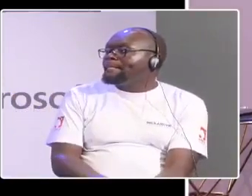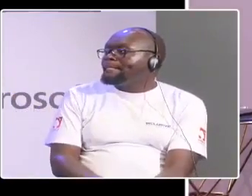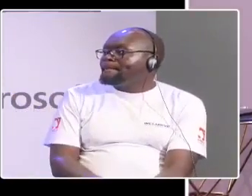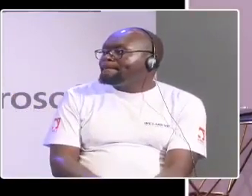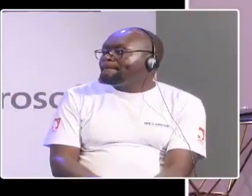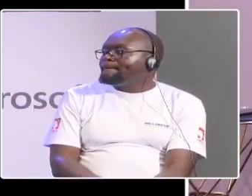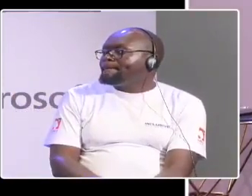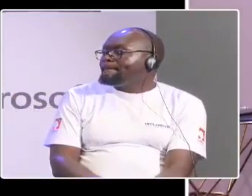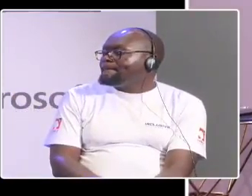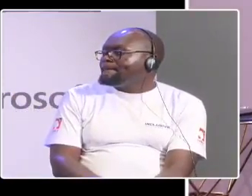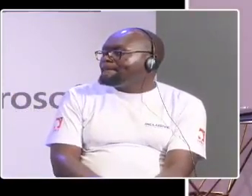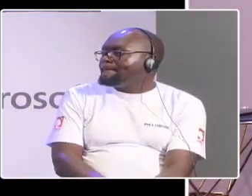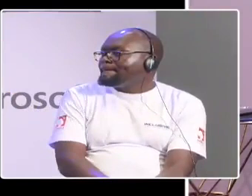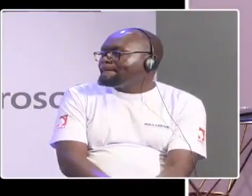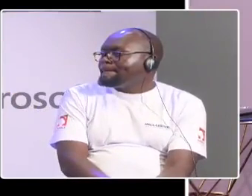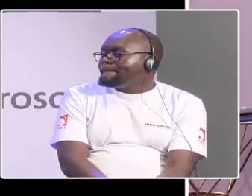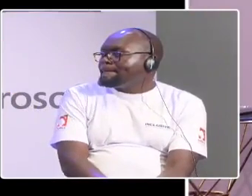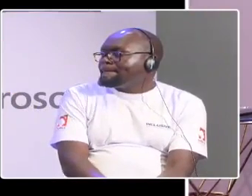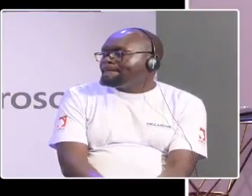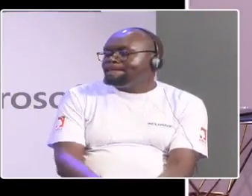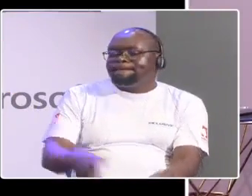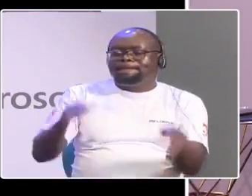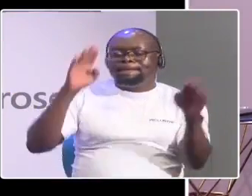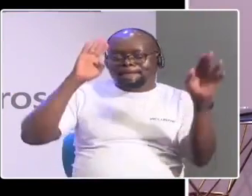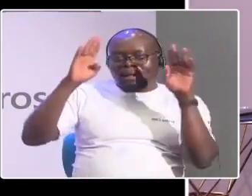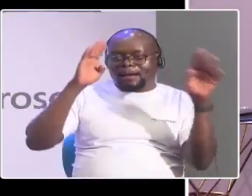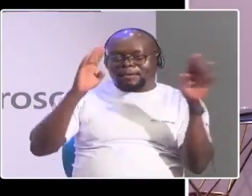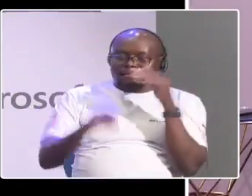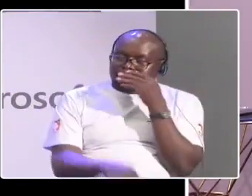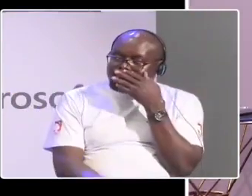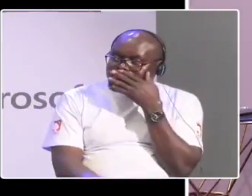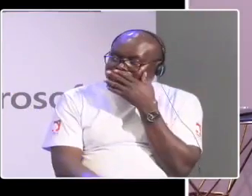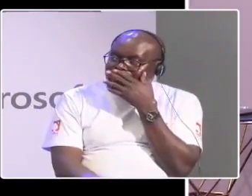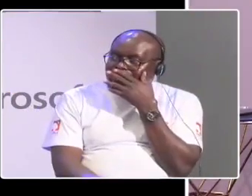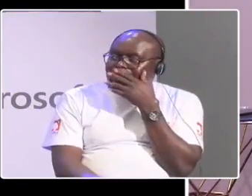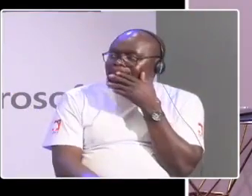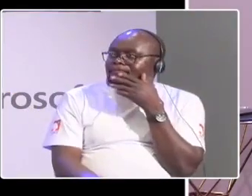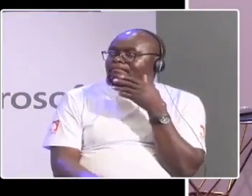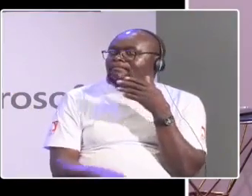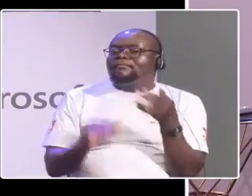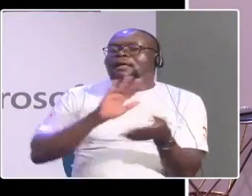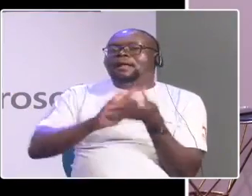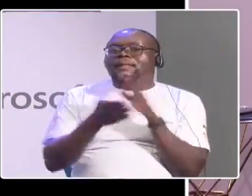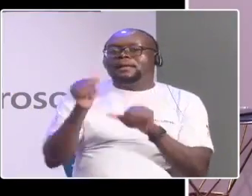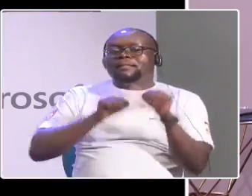Where are the women in the room? Hello. Where are the women? Right, nothing about us without